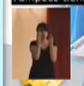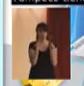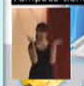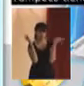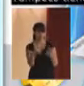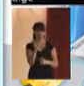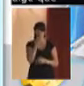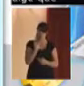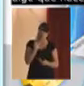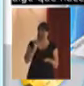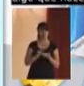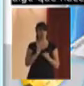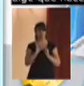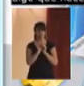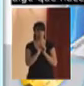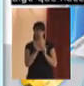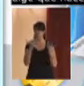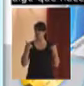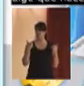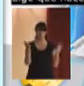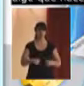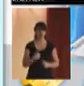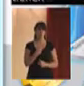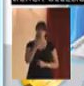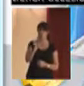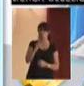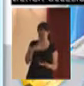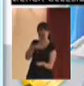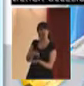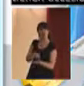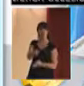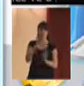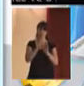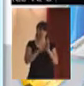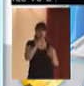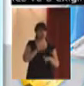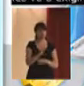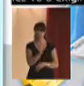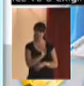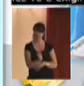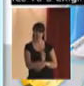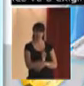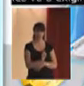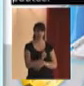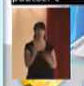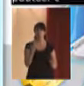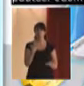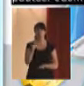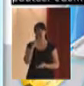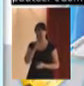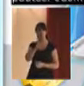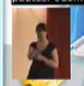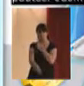have budget either, because they do it right there. They have no responsibility. No one is going to demand them to make sure that they abide by certain